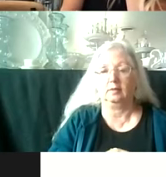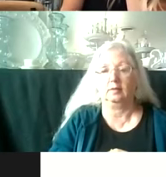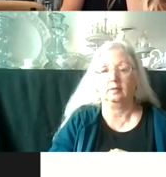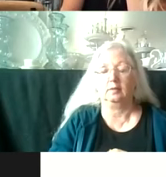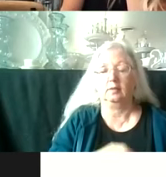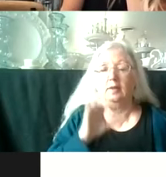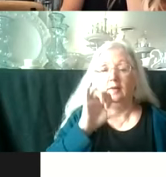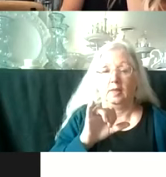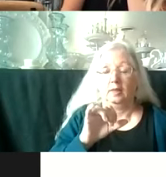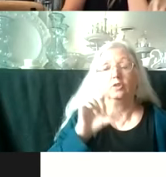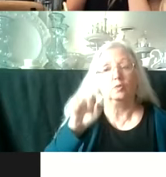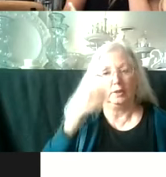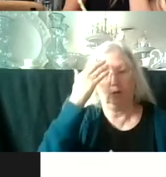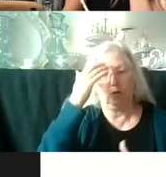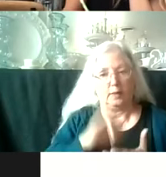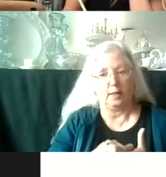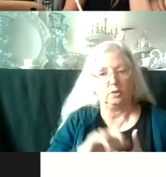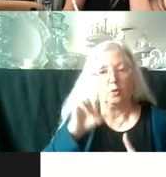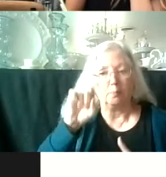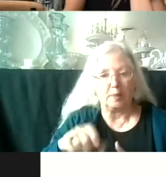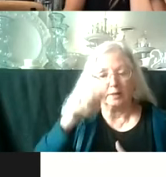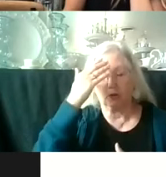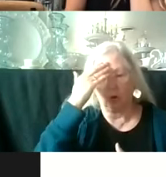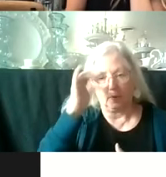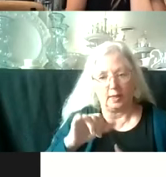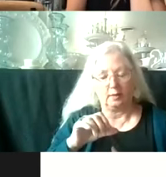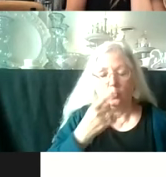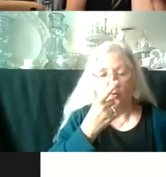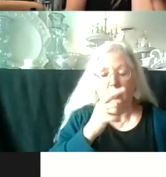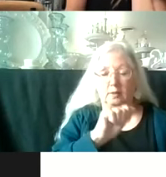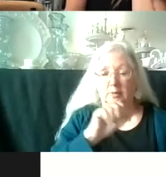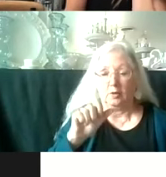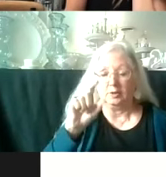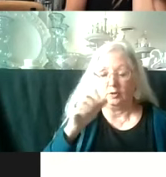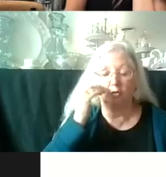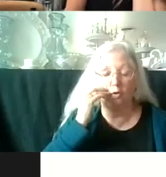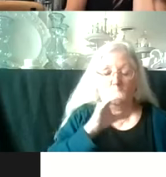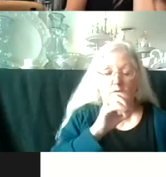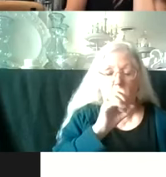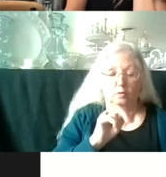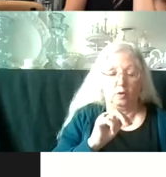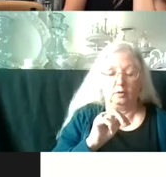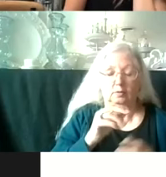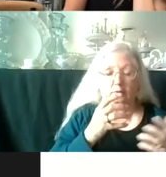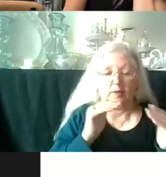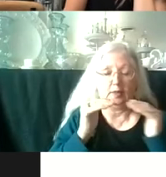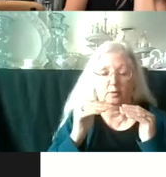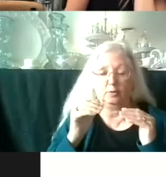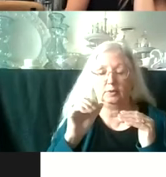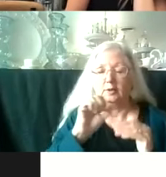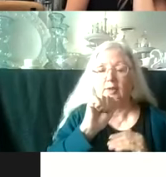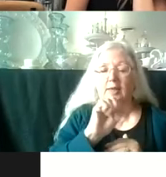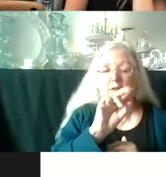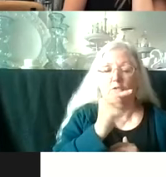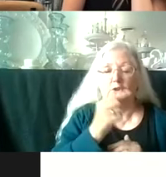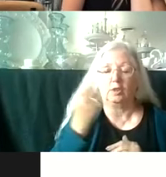And that you do need to know. That is the one amino acid whose codon you need to know, because AUG always codes